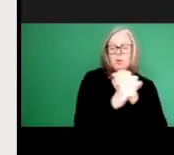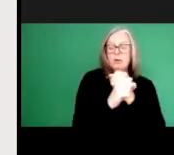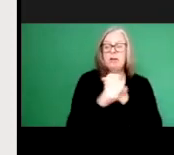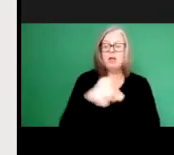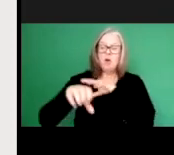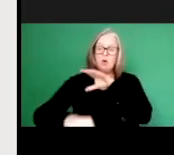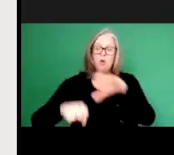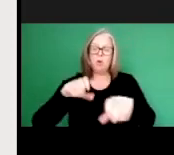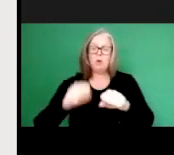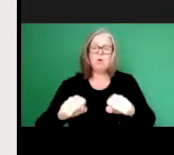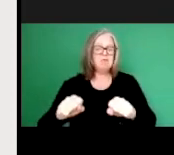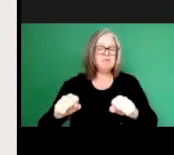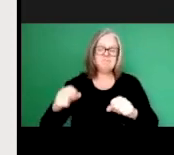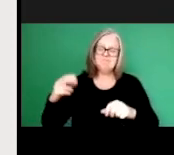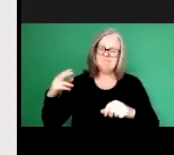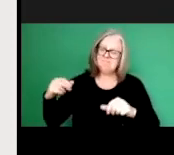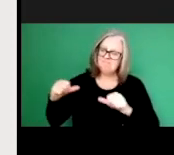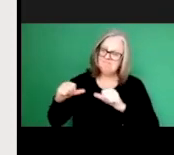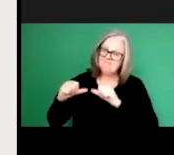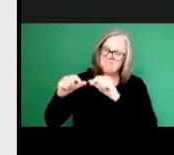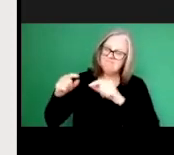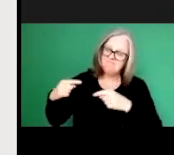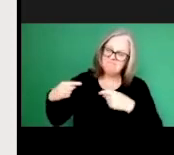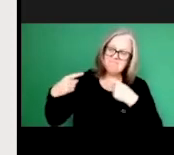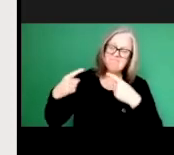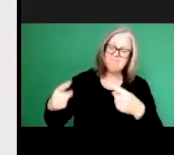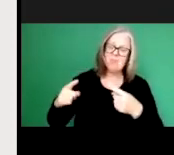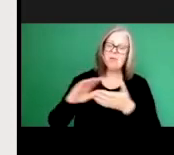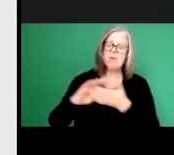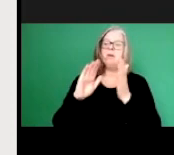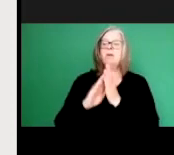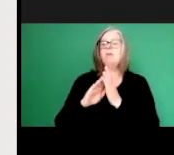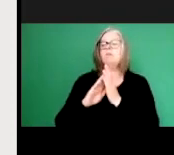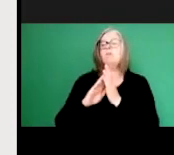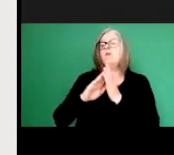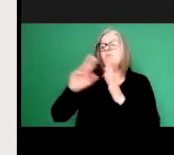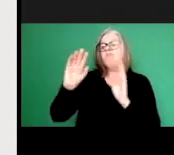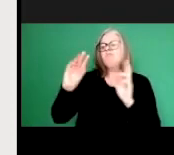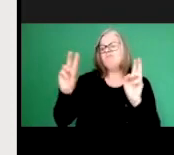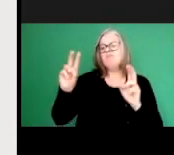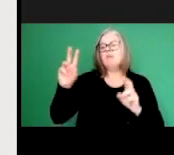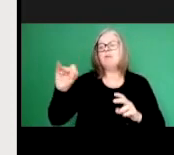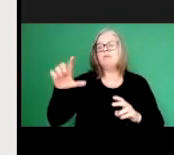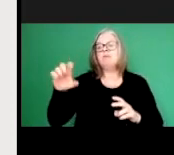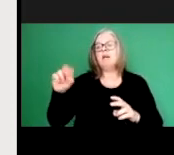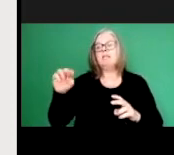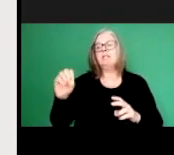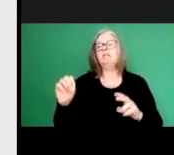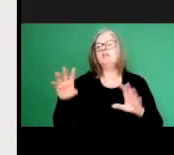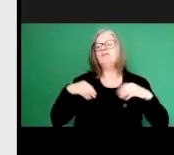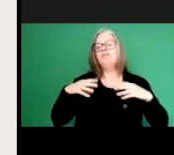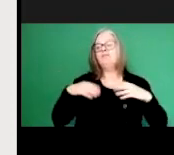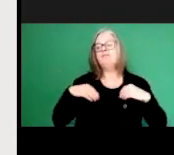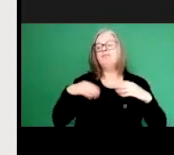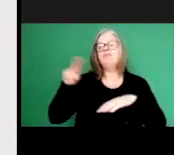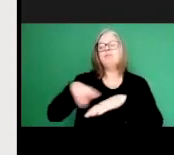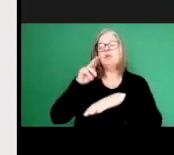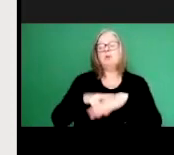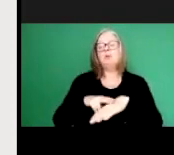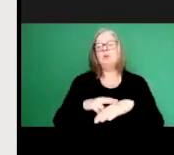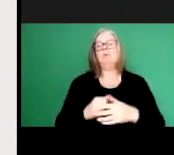that rendered organized violence normal. But justice movements reject that common sense of capitalism and such abstraction.